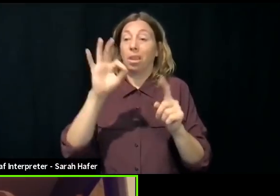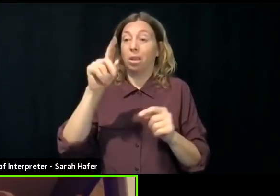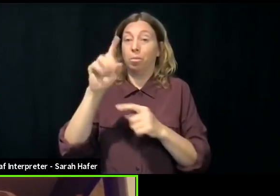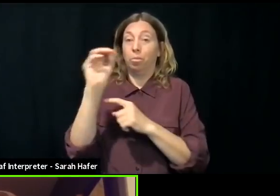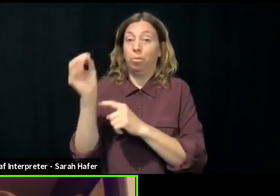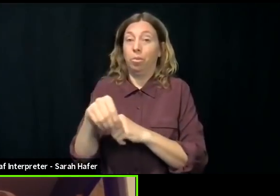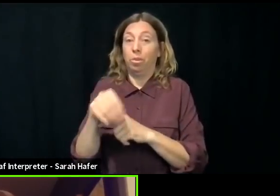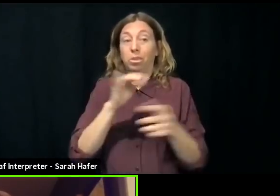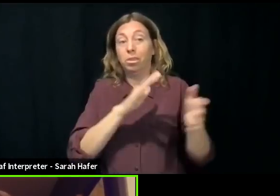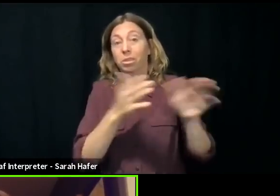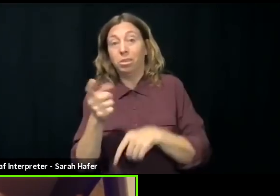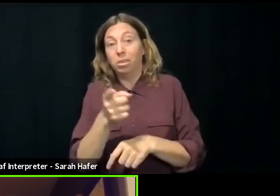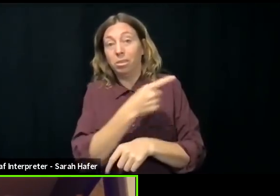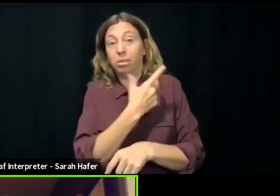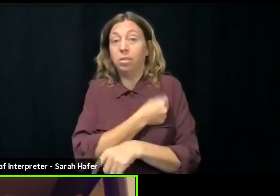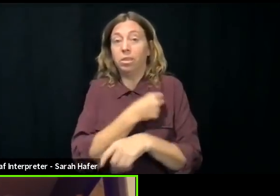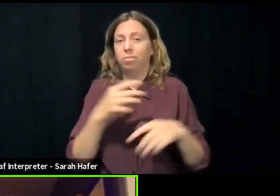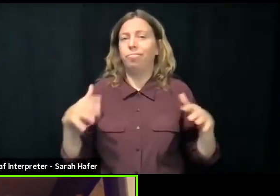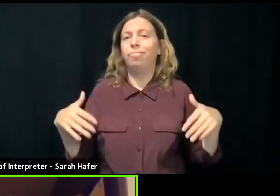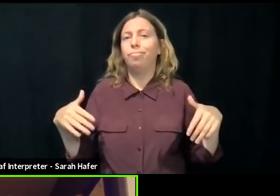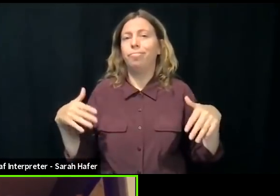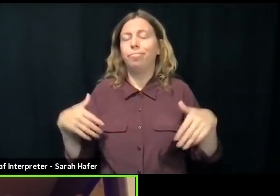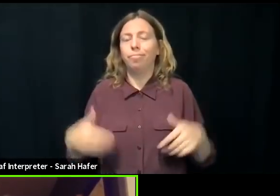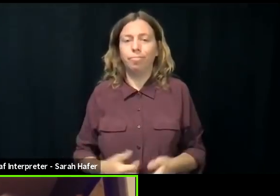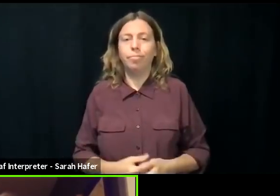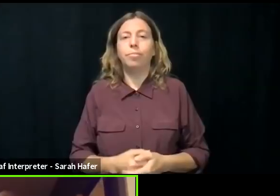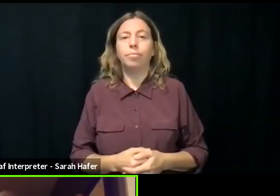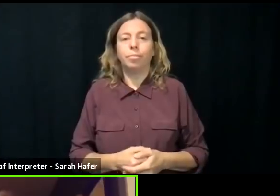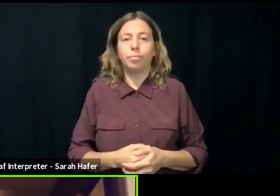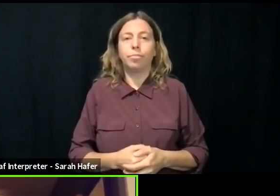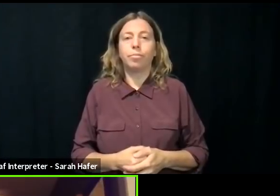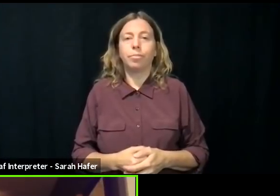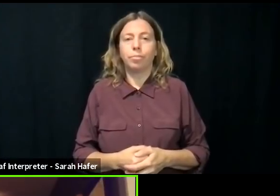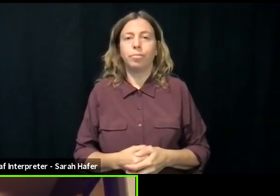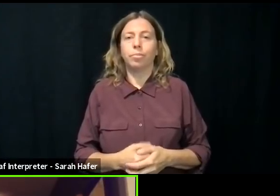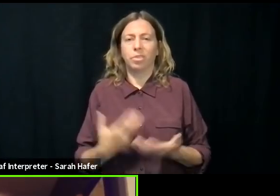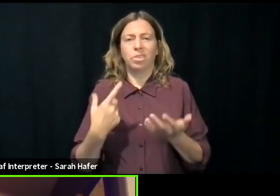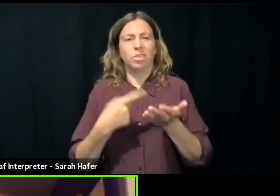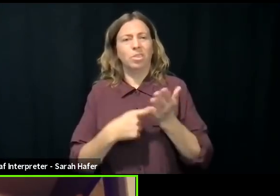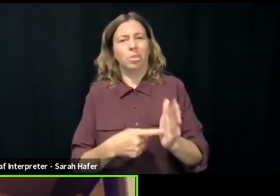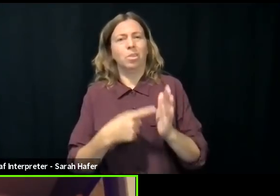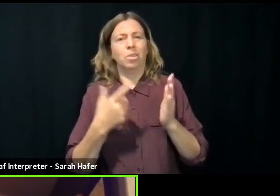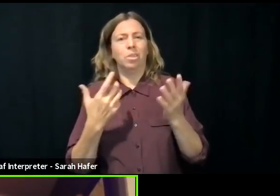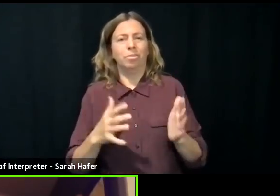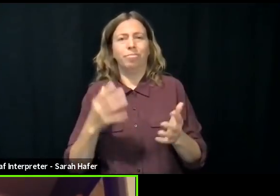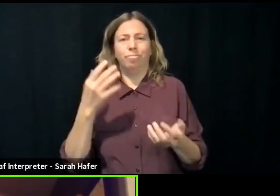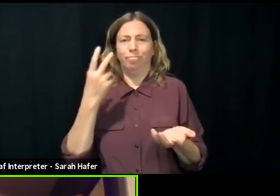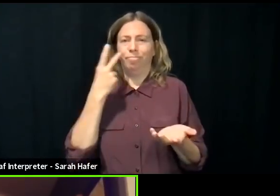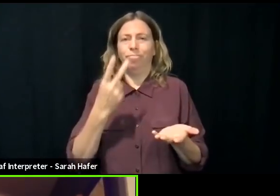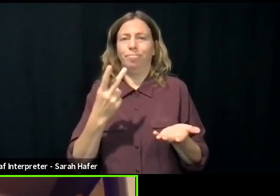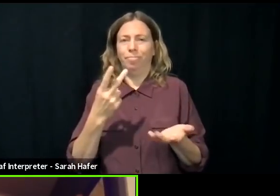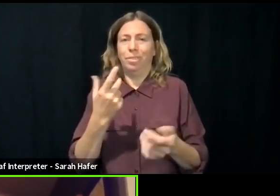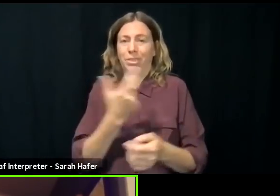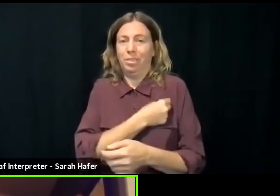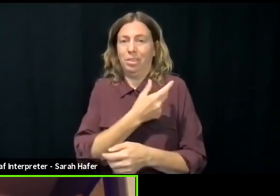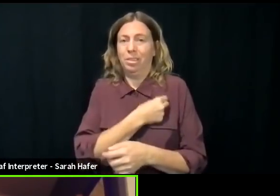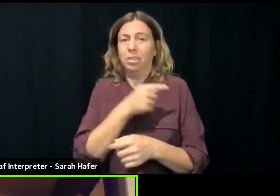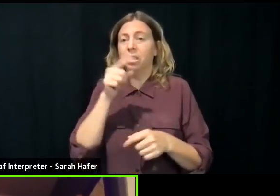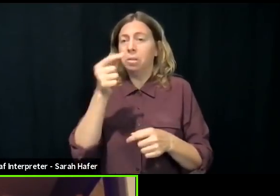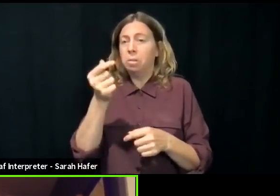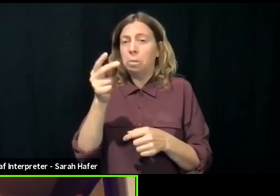So less than 1 in 10 of those deaths were in fully vaccinated individuals. So the fact is that when we report those deaths each